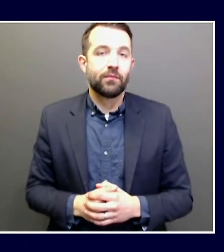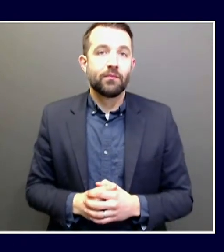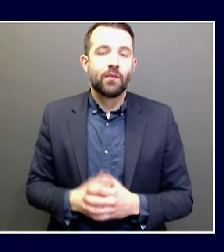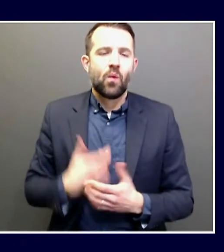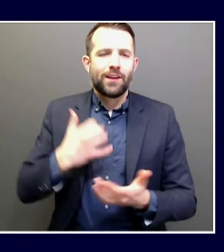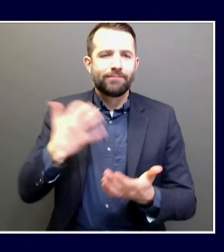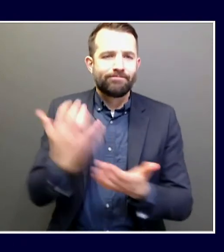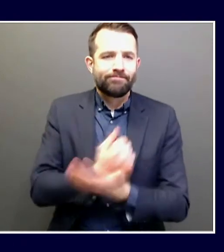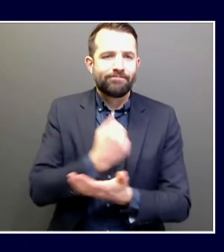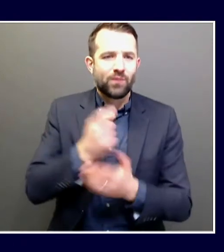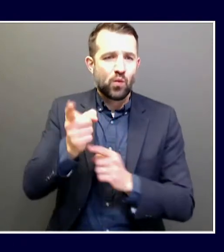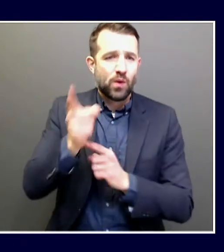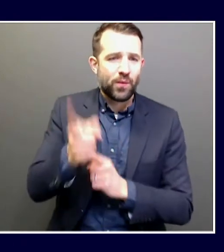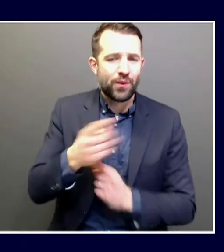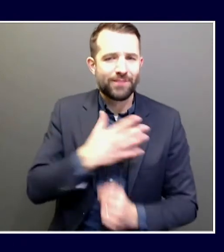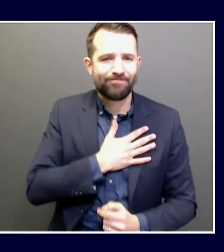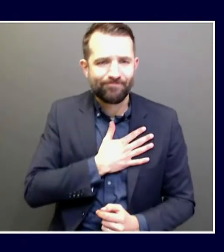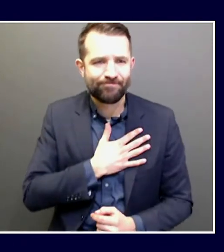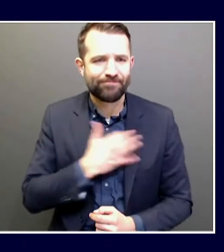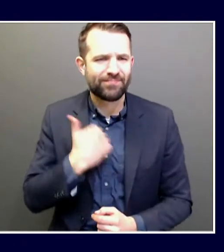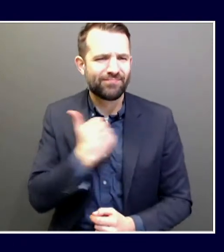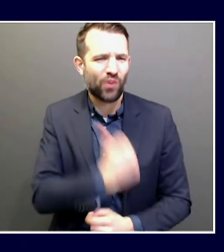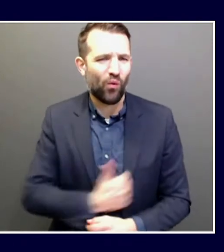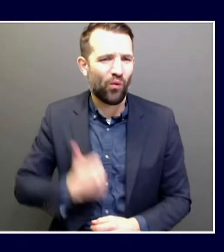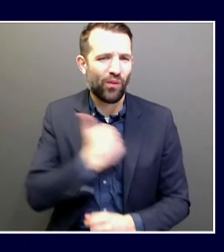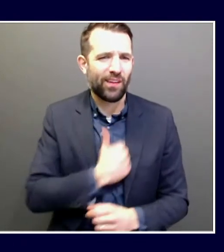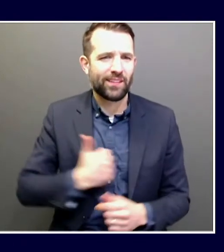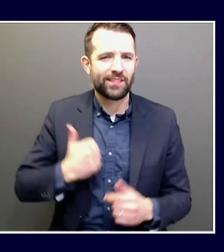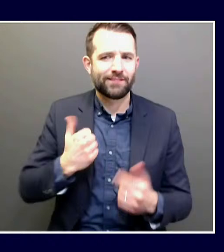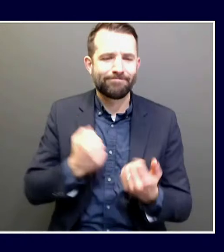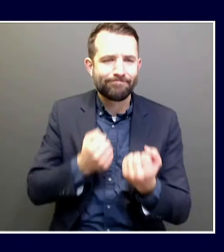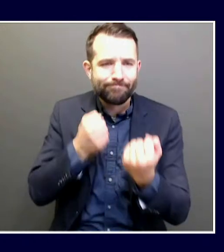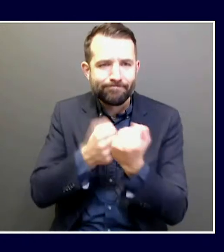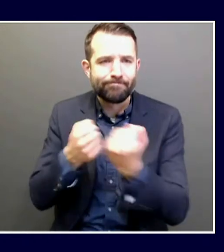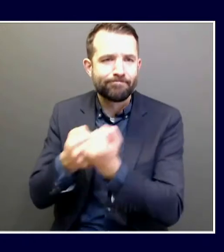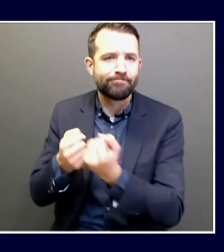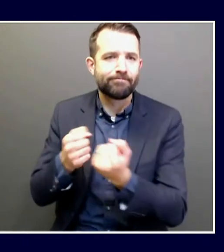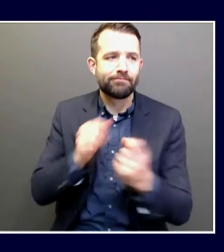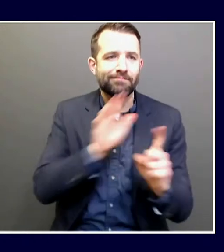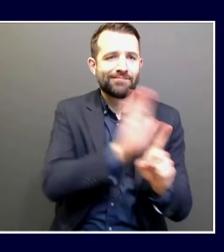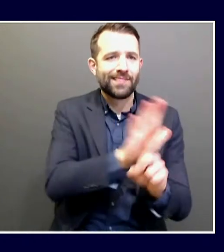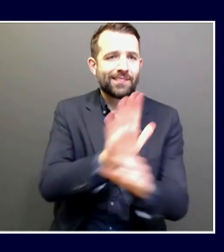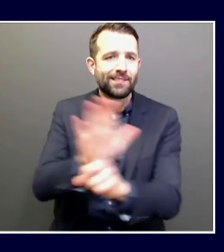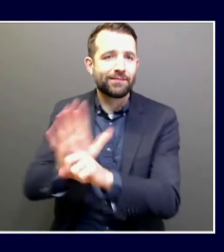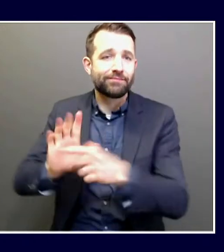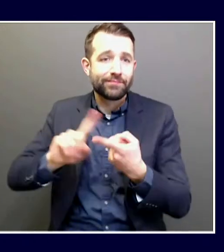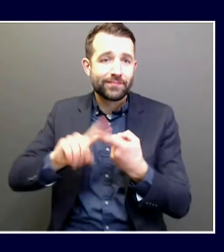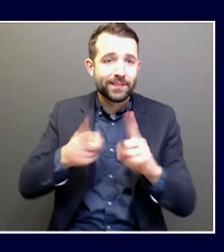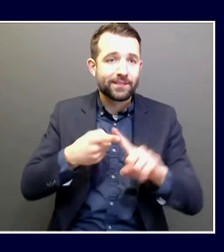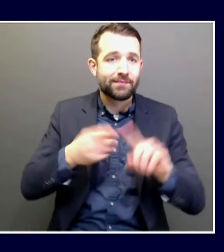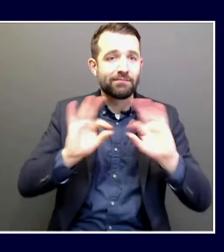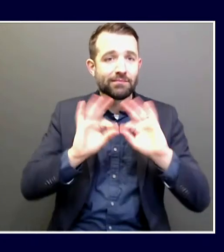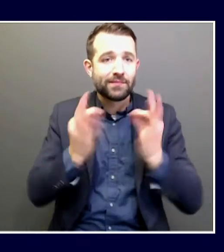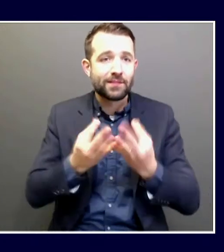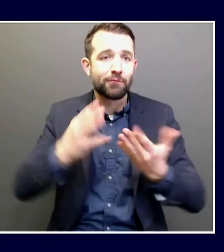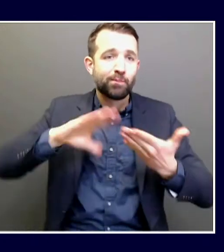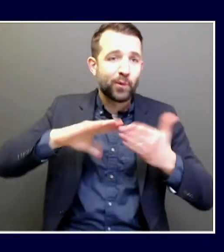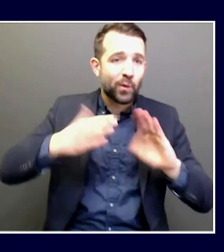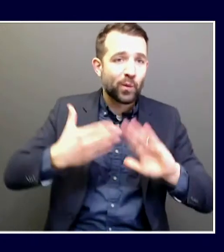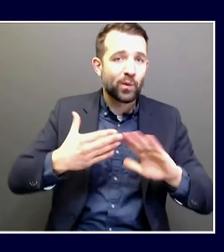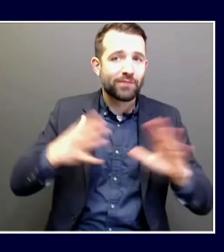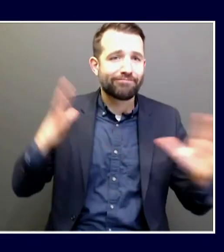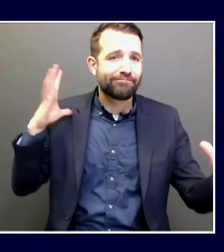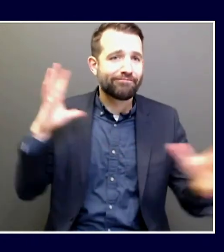our deepest condolences to the friends, family members, and communities of all 30 individuals.